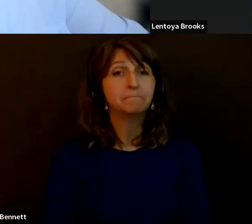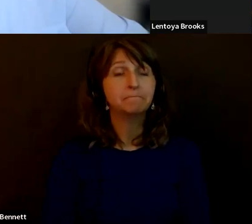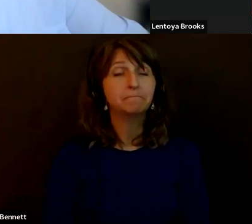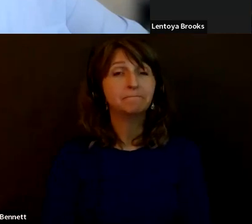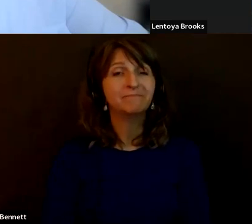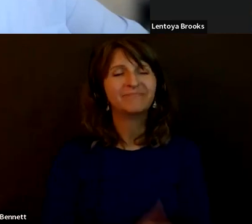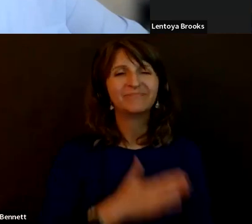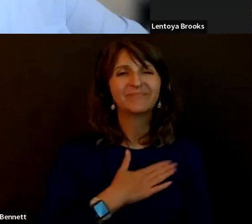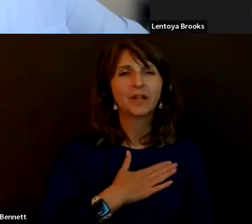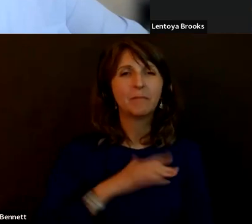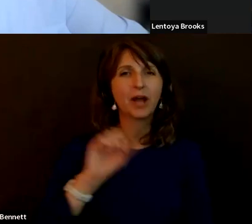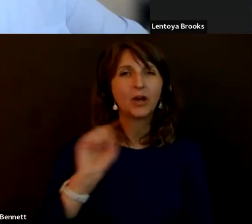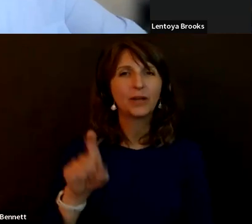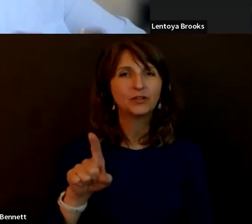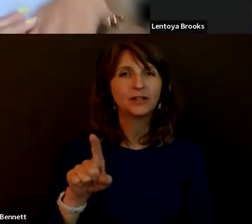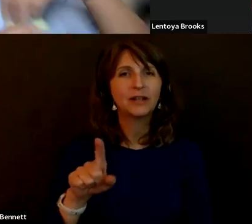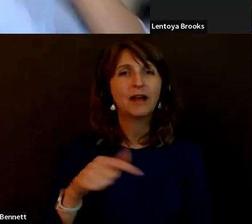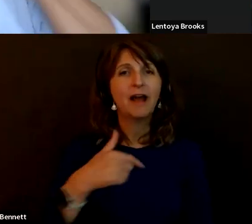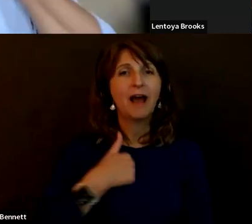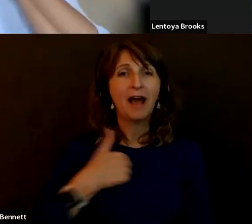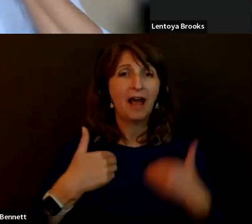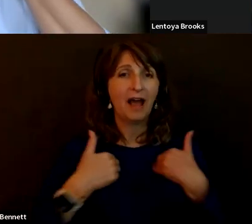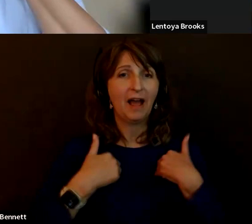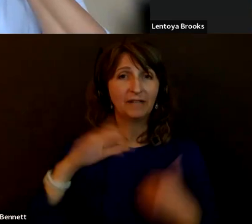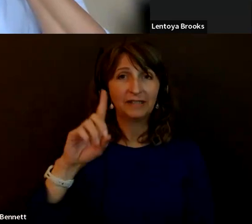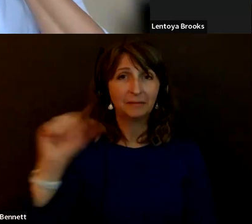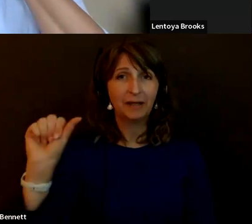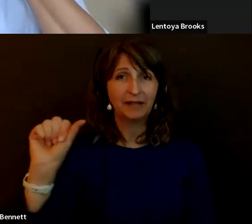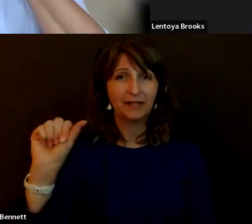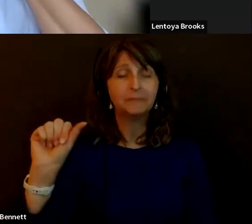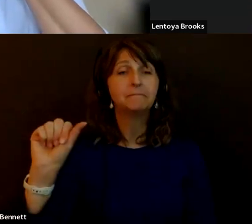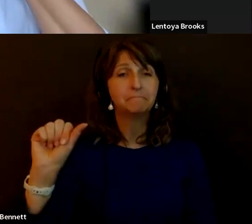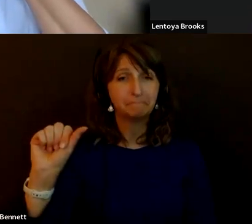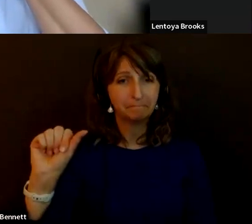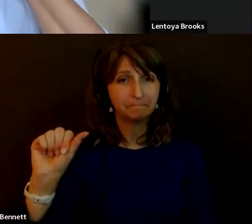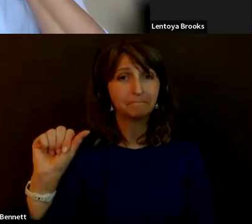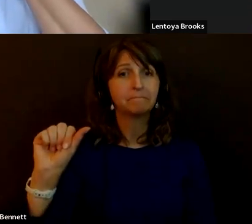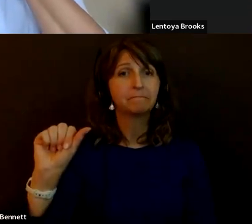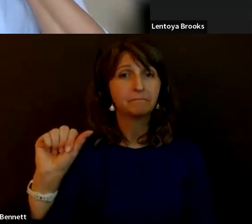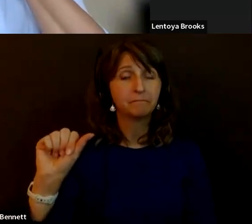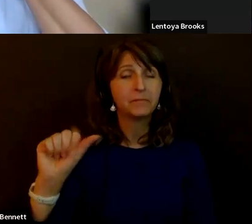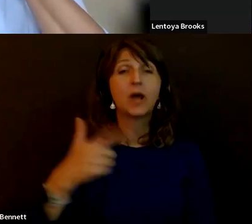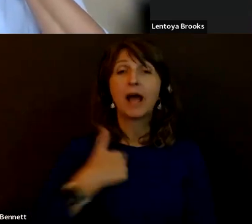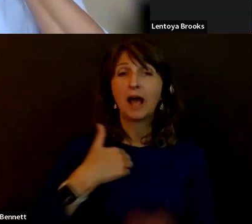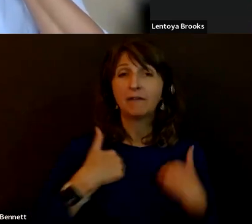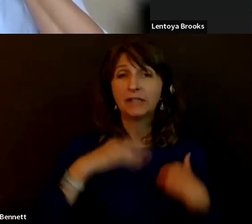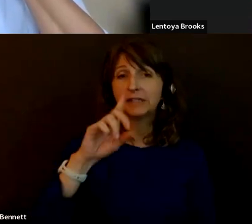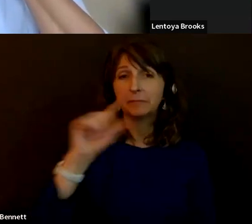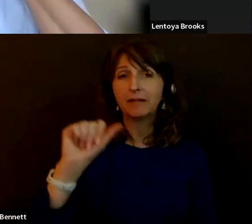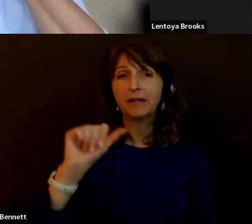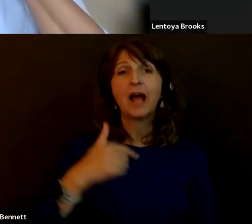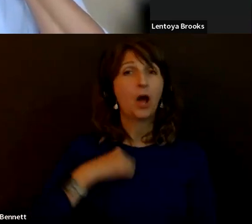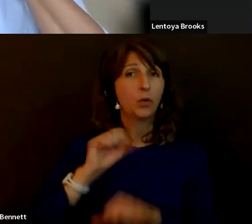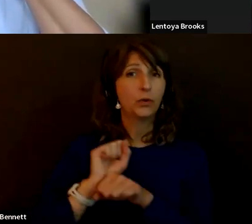My question is, I have a disability. Mhm. I have a disability and I work